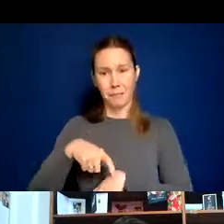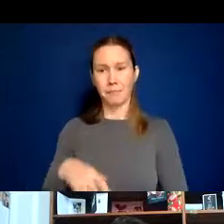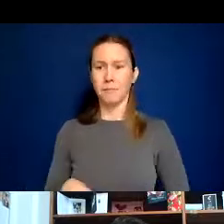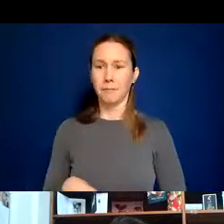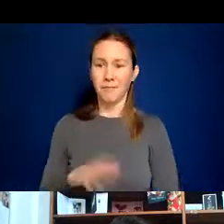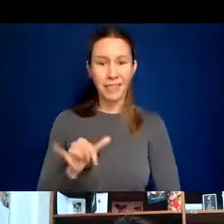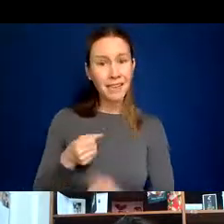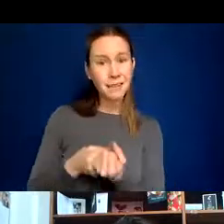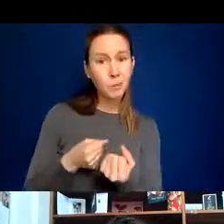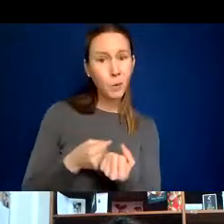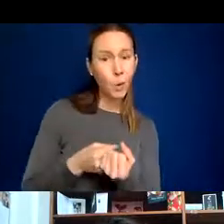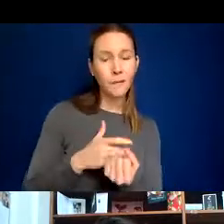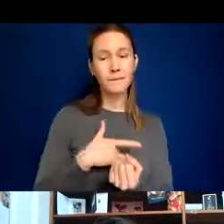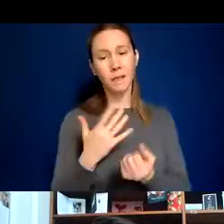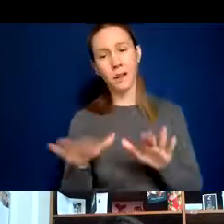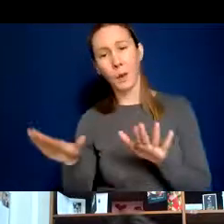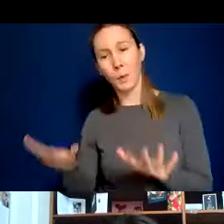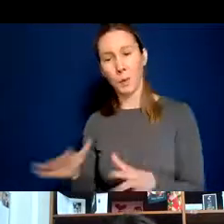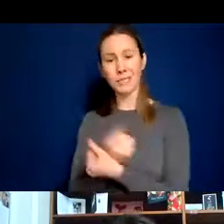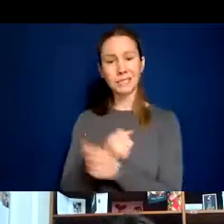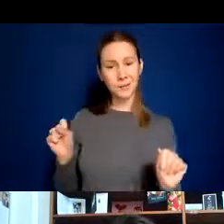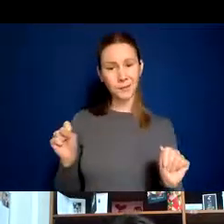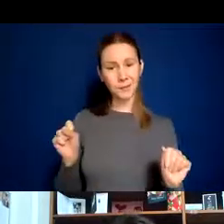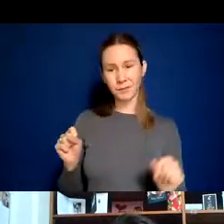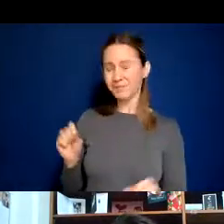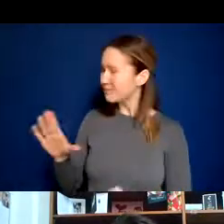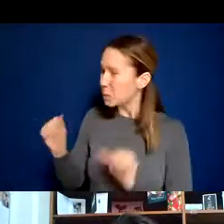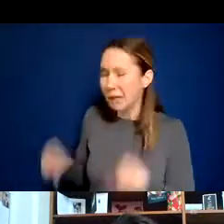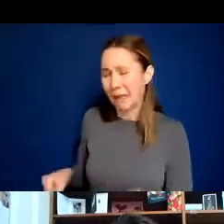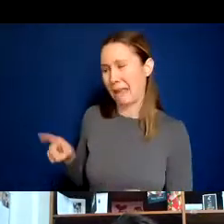really a safety net to make them know that they can do this. And,